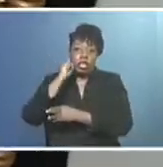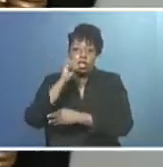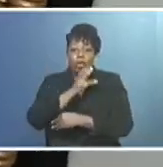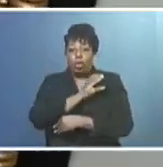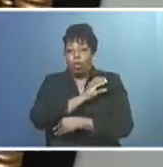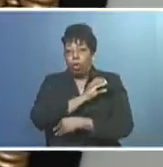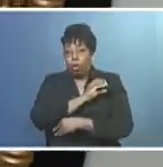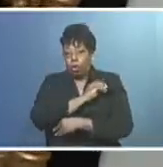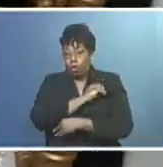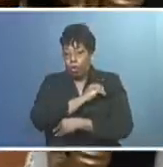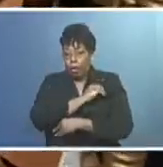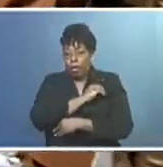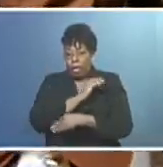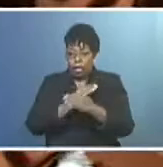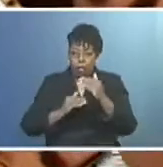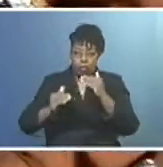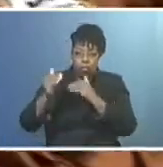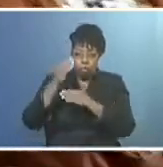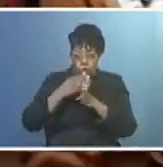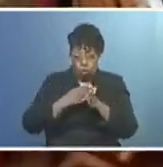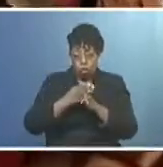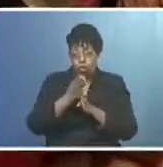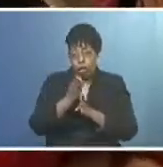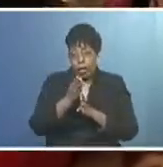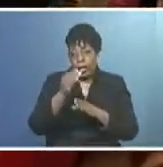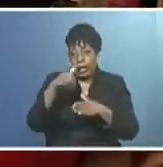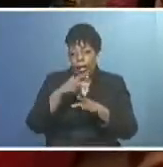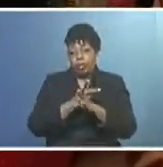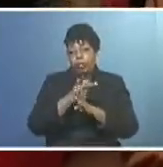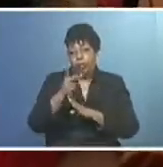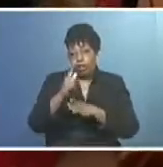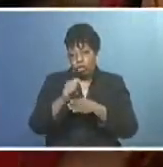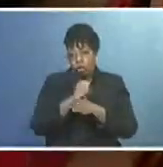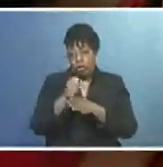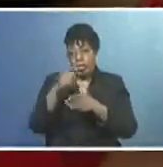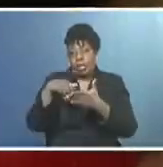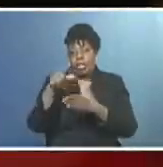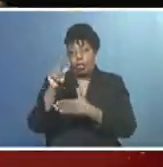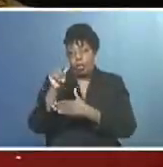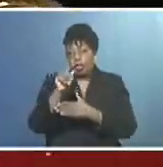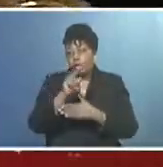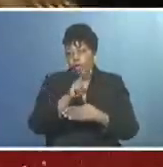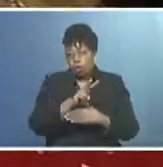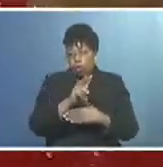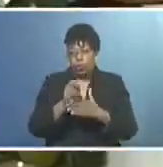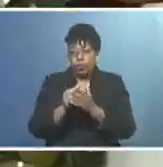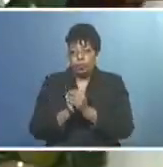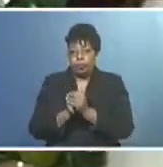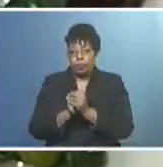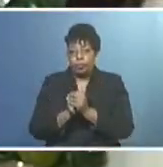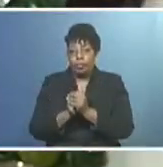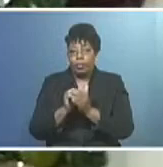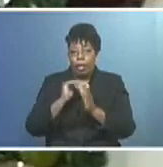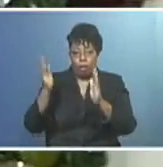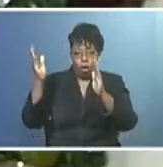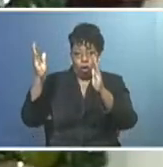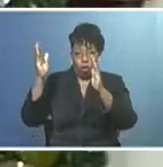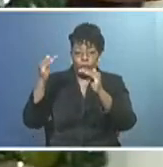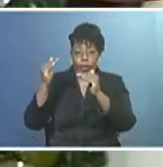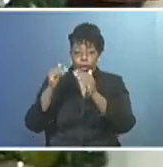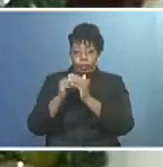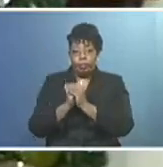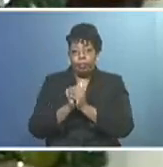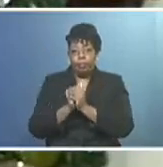is hoping to advance her career as a professional trainer come 2022. But I'm just hoping that it's just